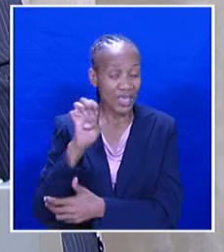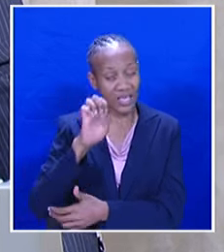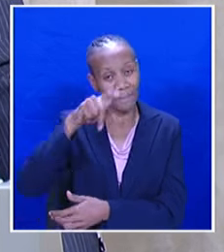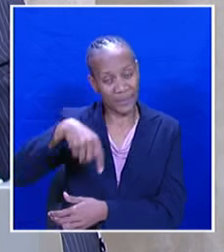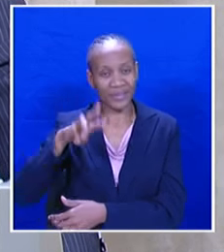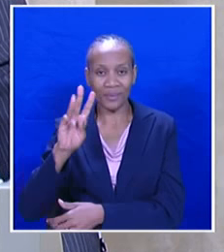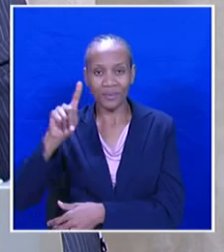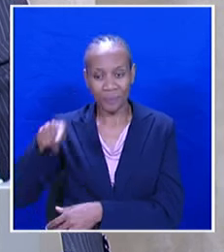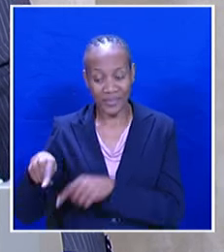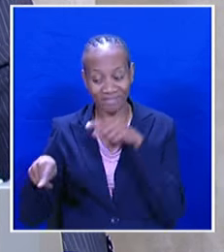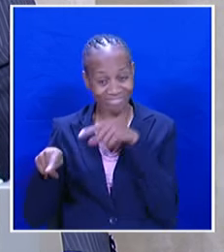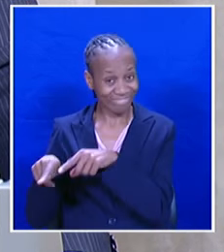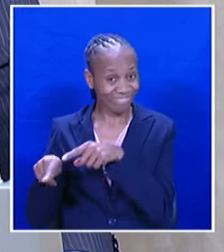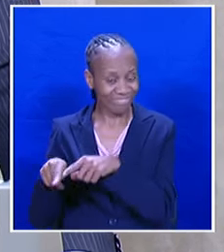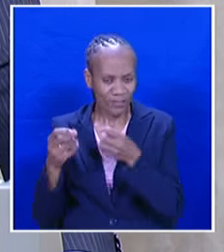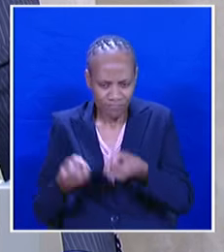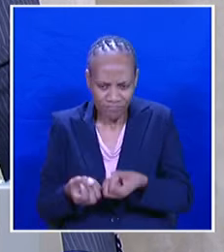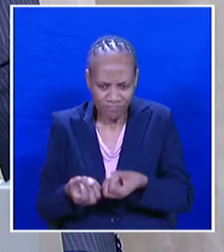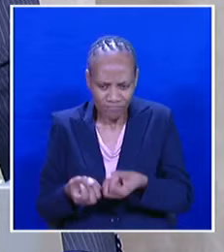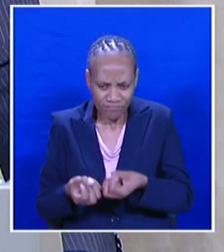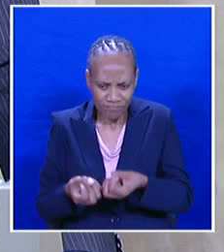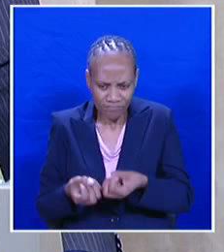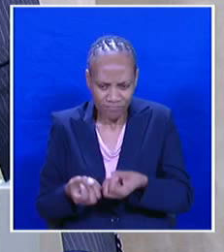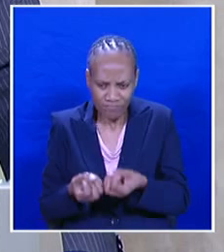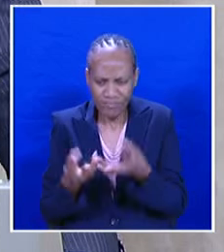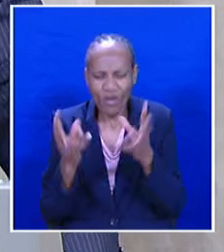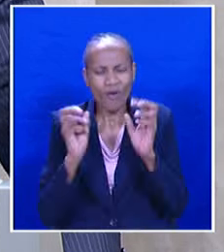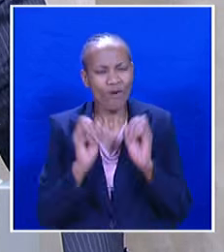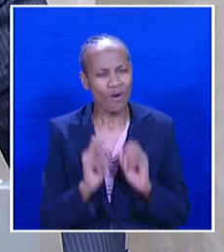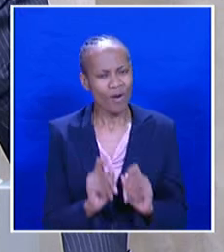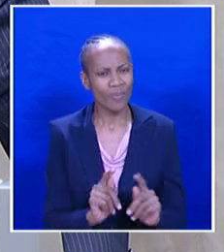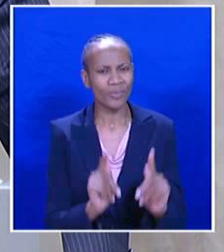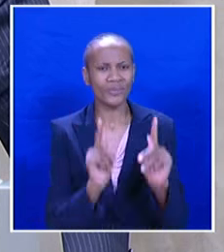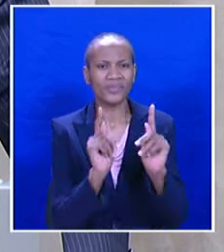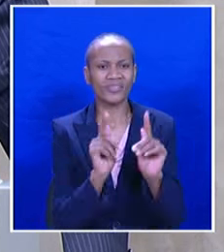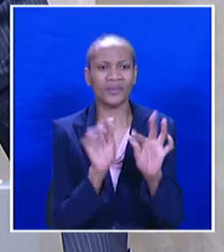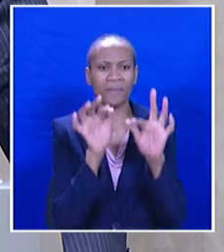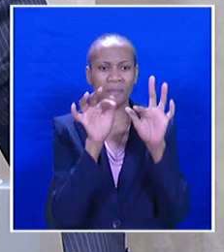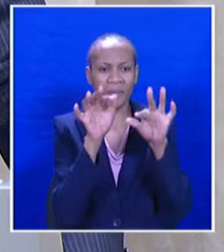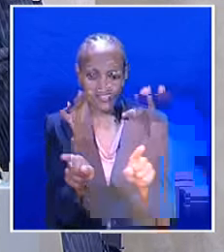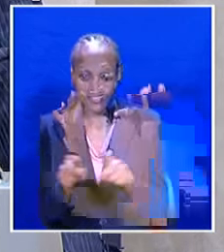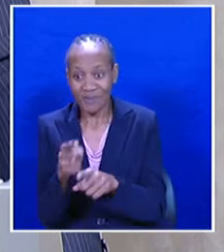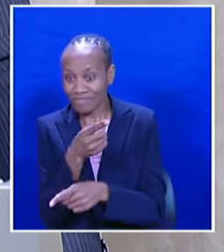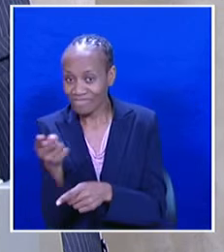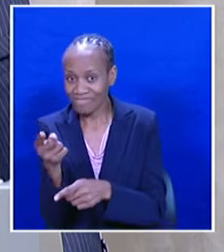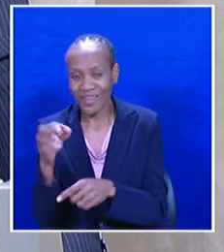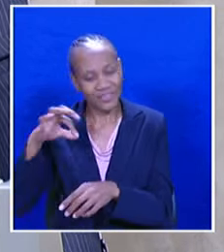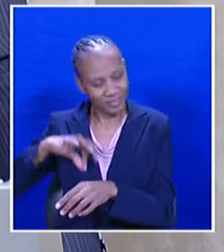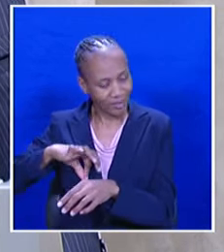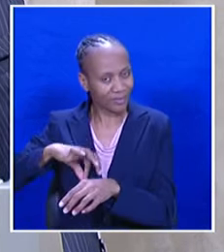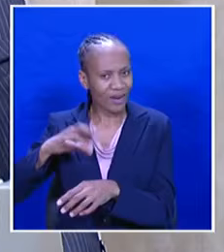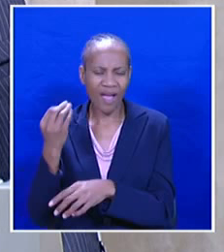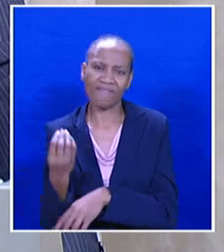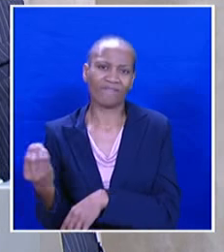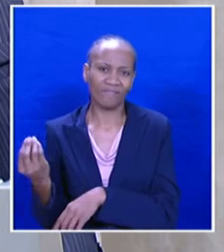provides an opportunity for them to work, to earn an income. And what many of